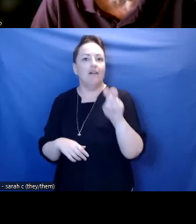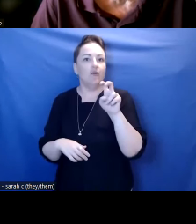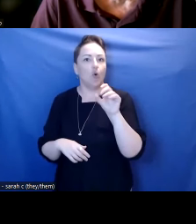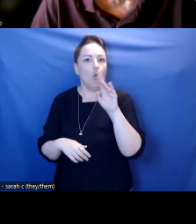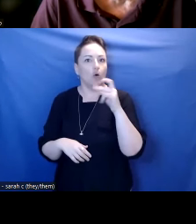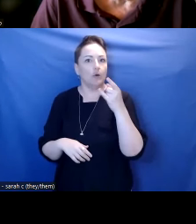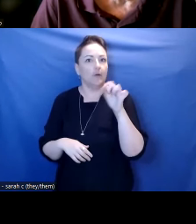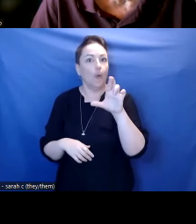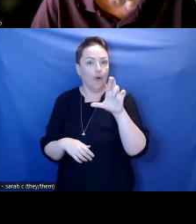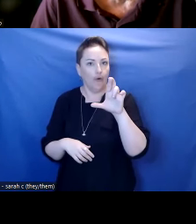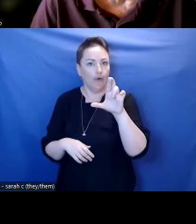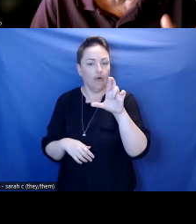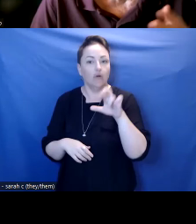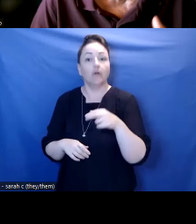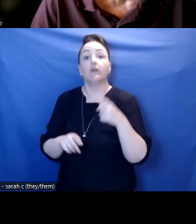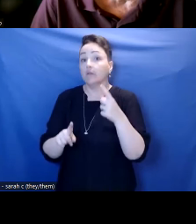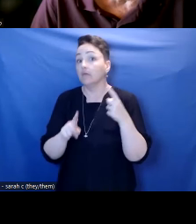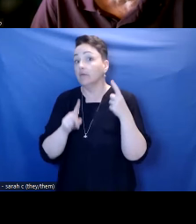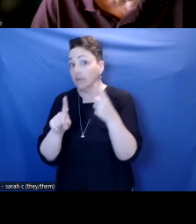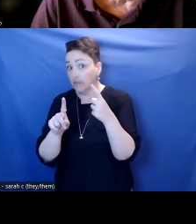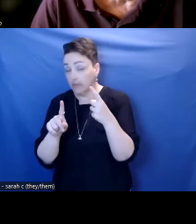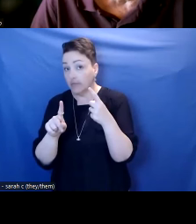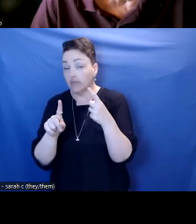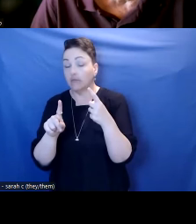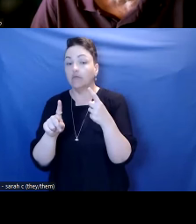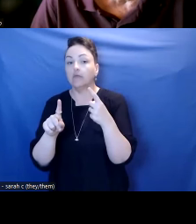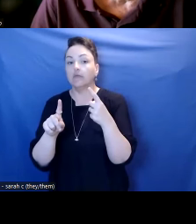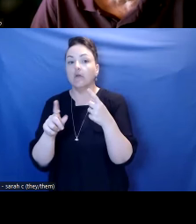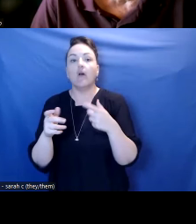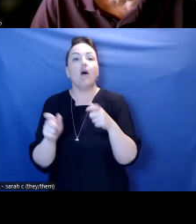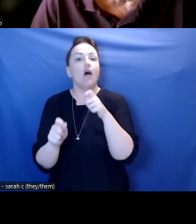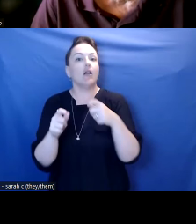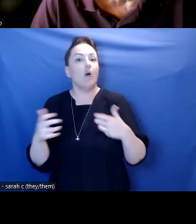slow speed streets and sharrows to accommodate